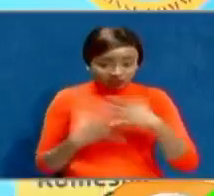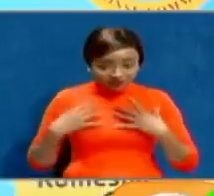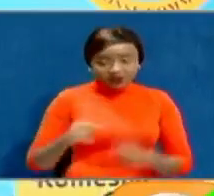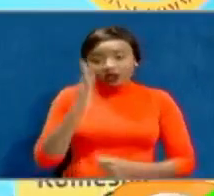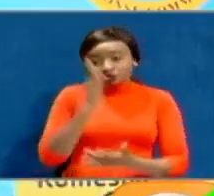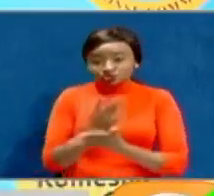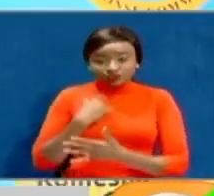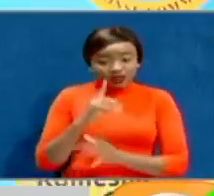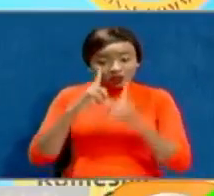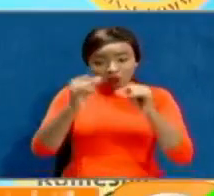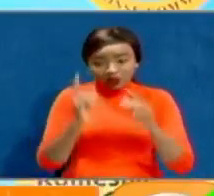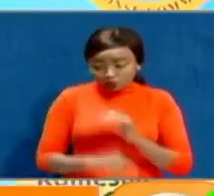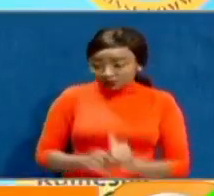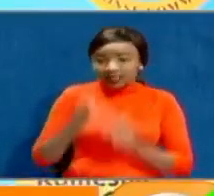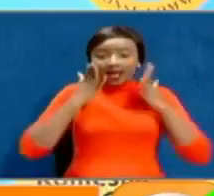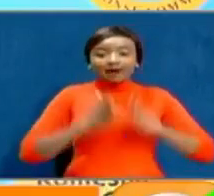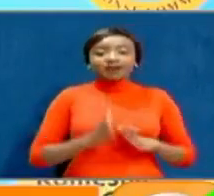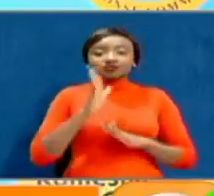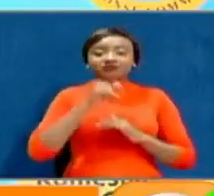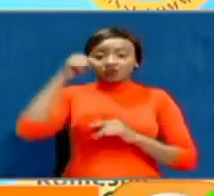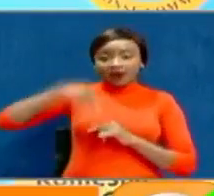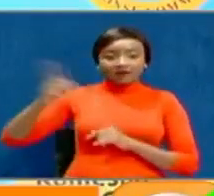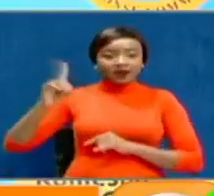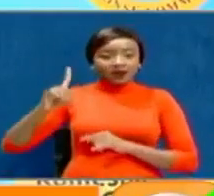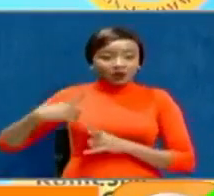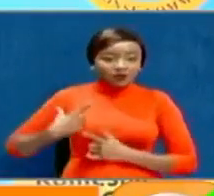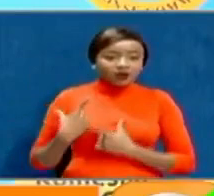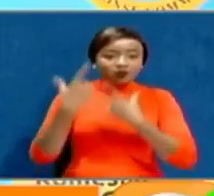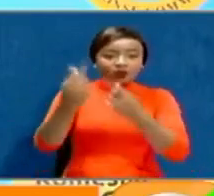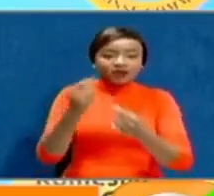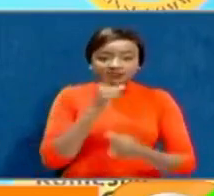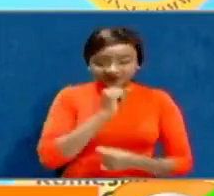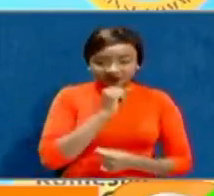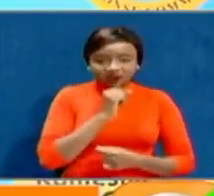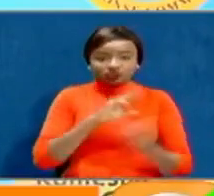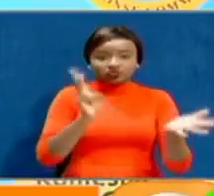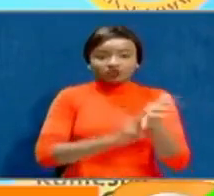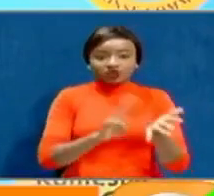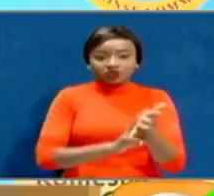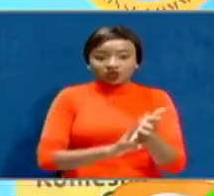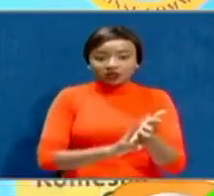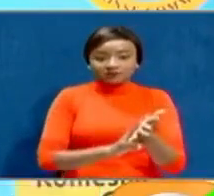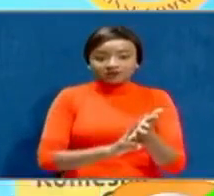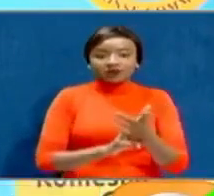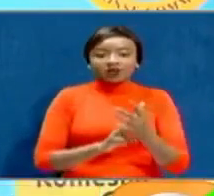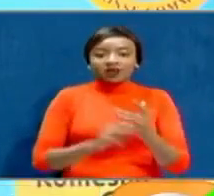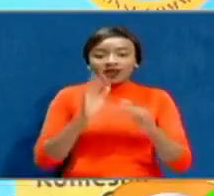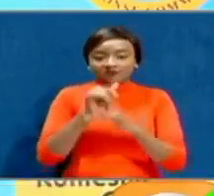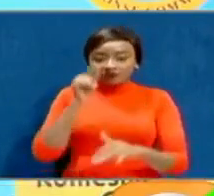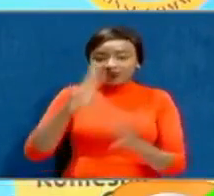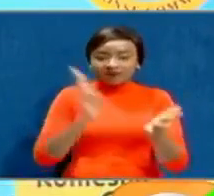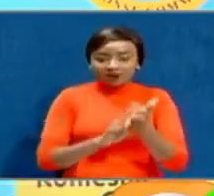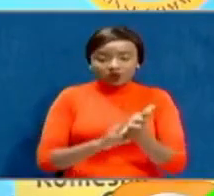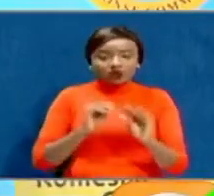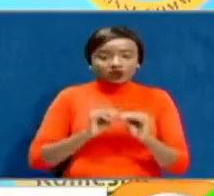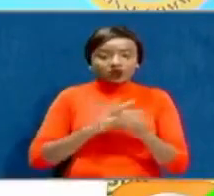particular situation is that somebody came from Nairobi and went to Migori, and there started that whole